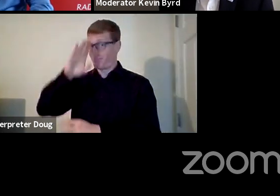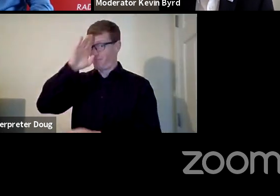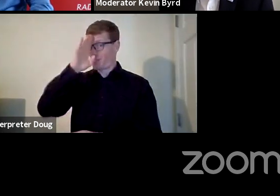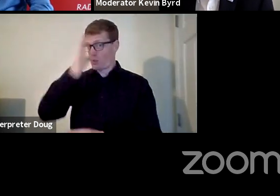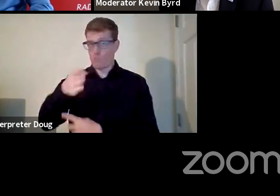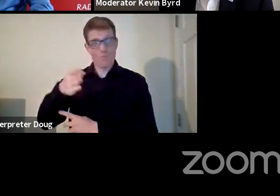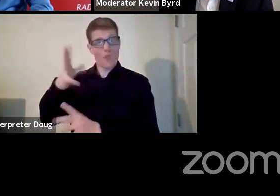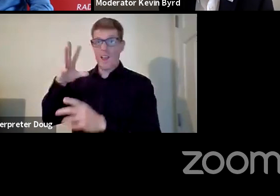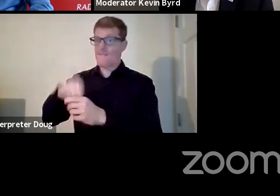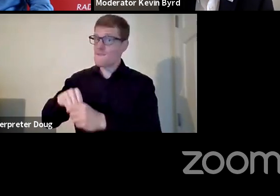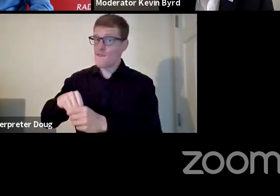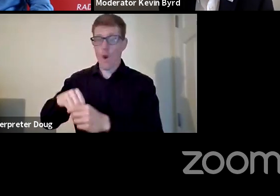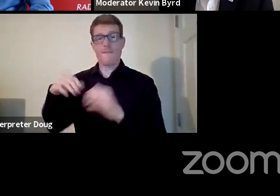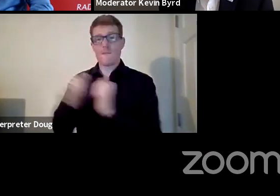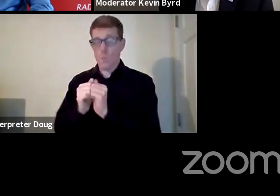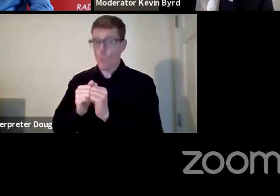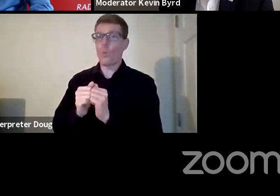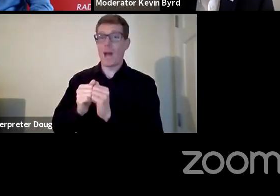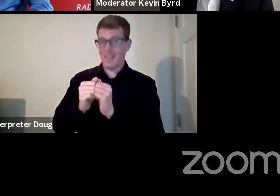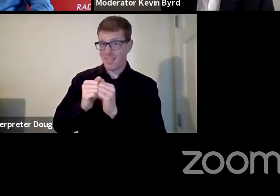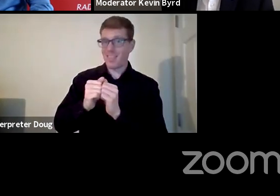the Secretary of Education.